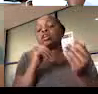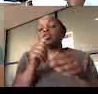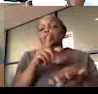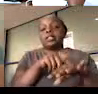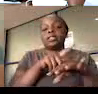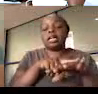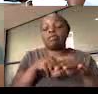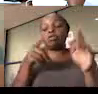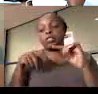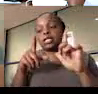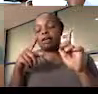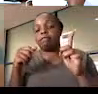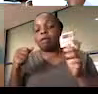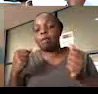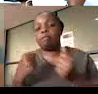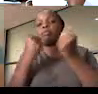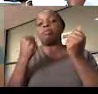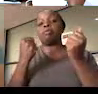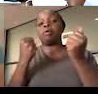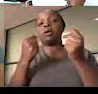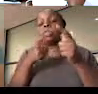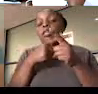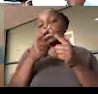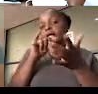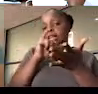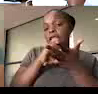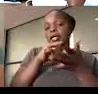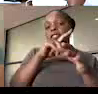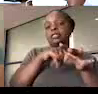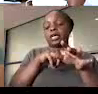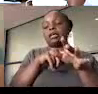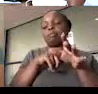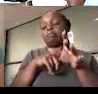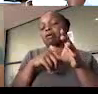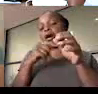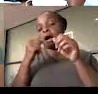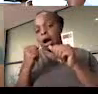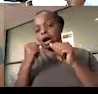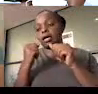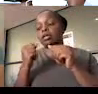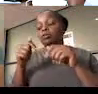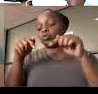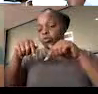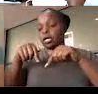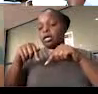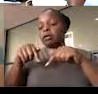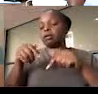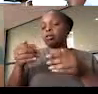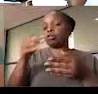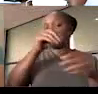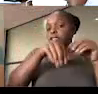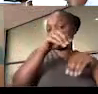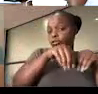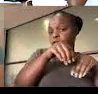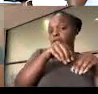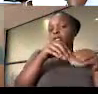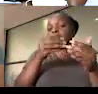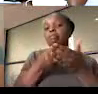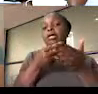200 if you have the whole family. Now let me ask you, maybe quick statistic if you can have it from your mind.